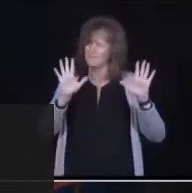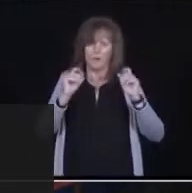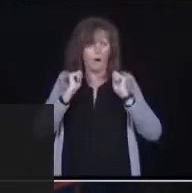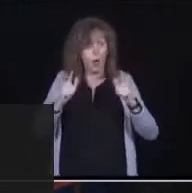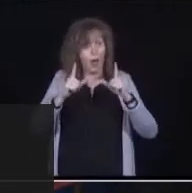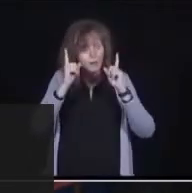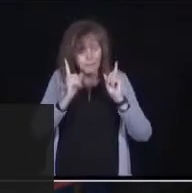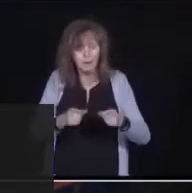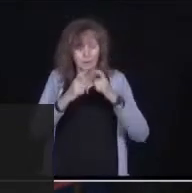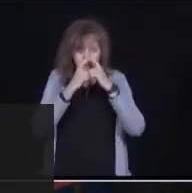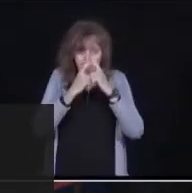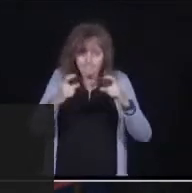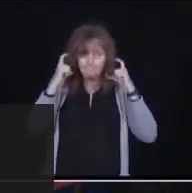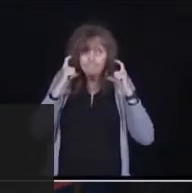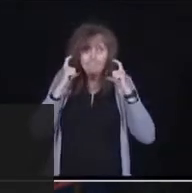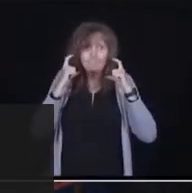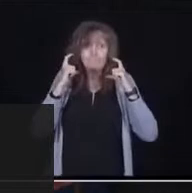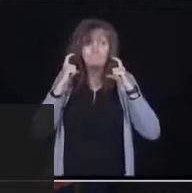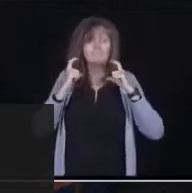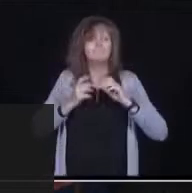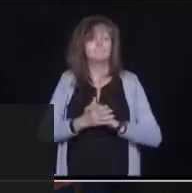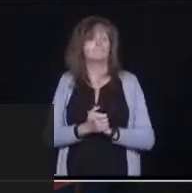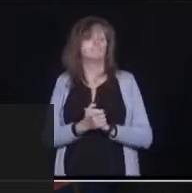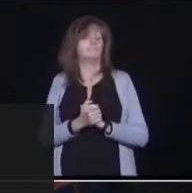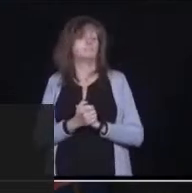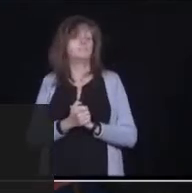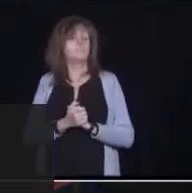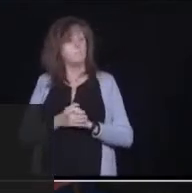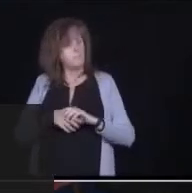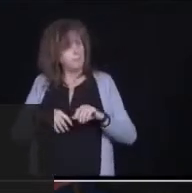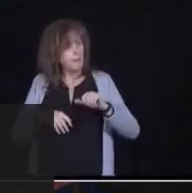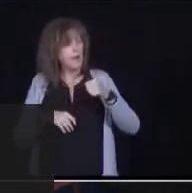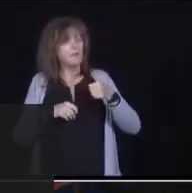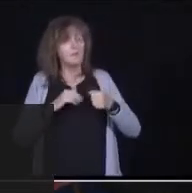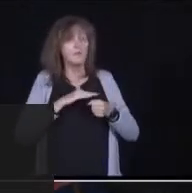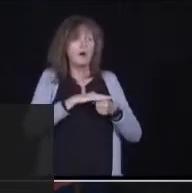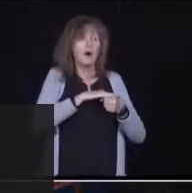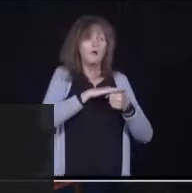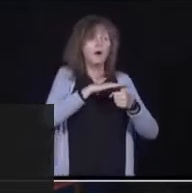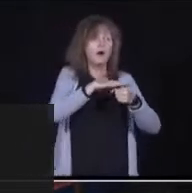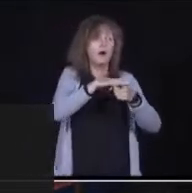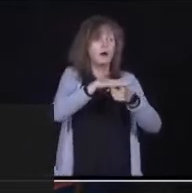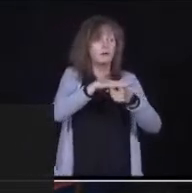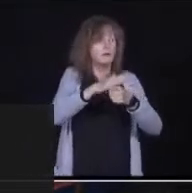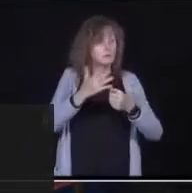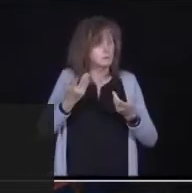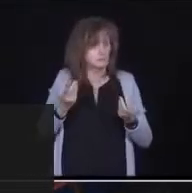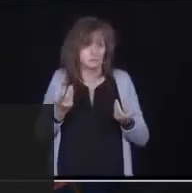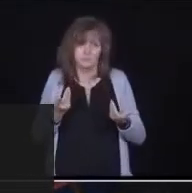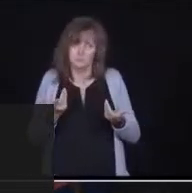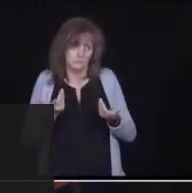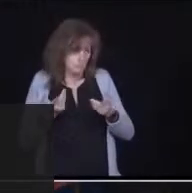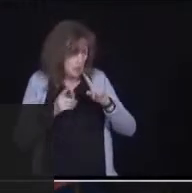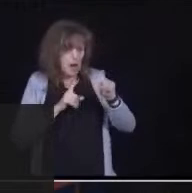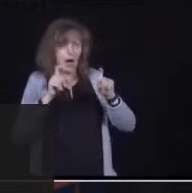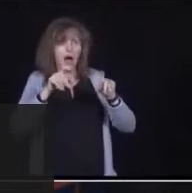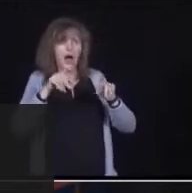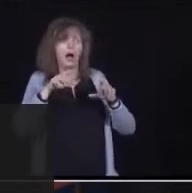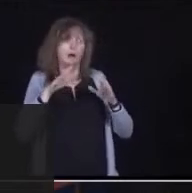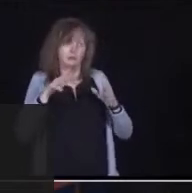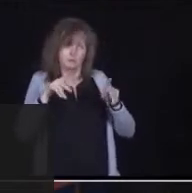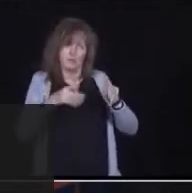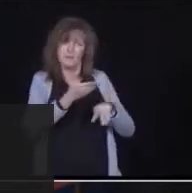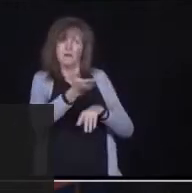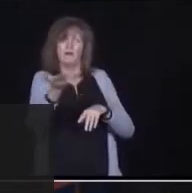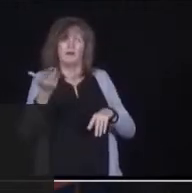on. But in the other areas, I just ask people to practice the